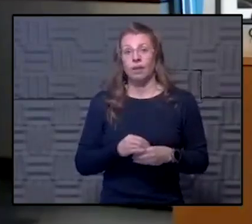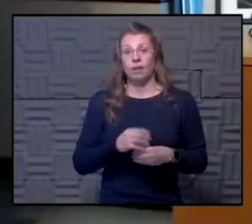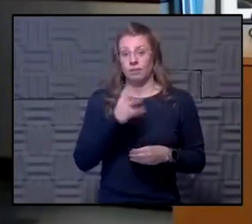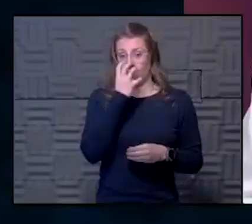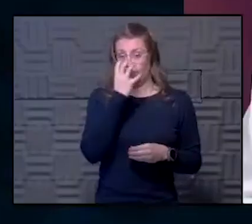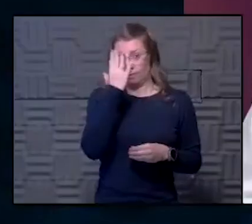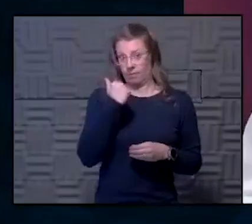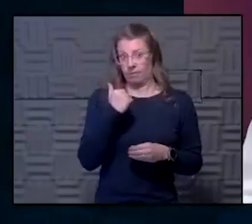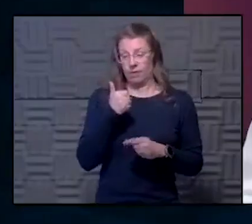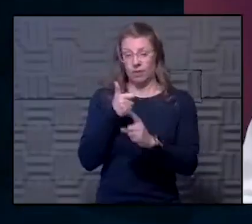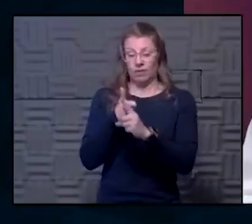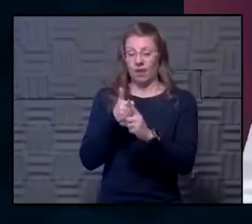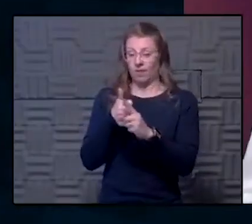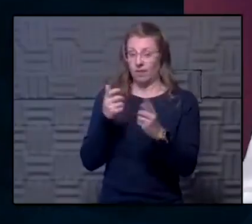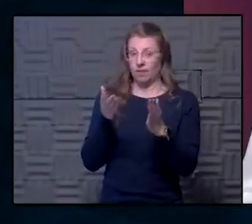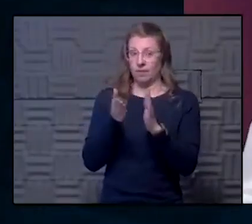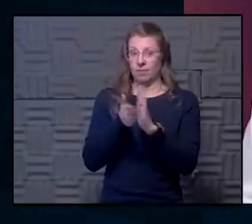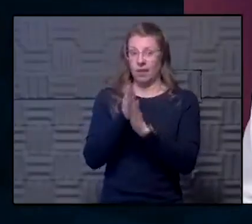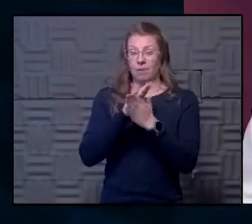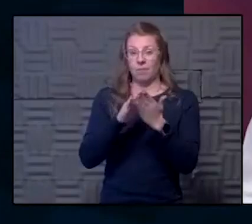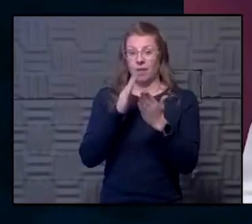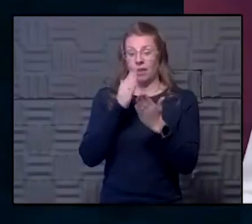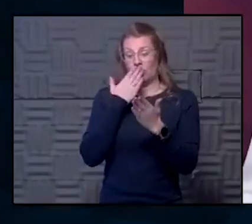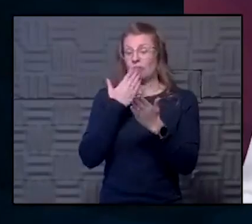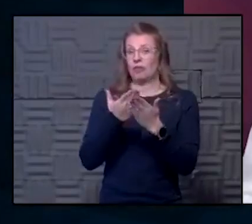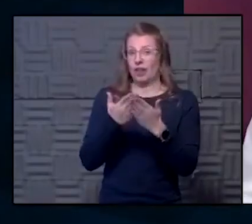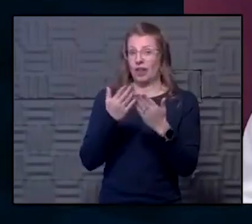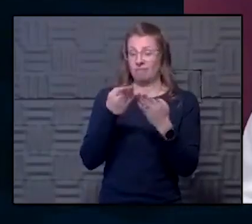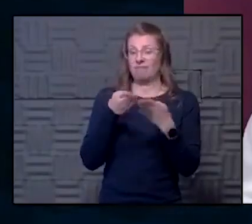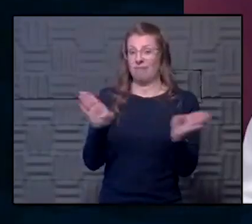think you'd become a pretty good public health doctor.